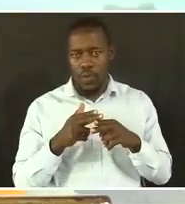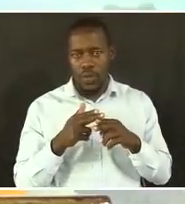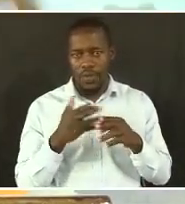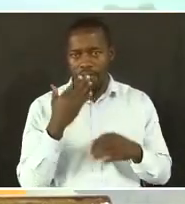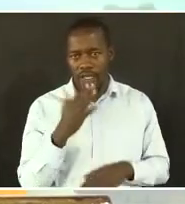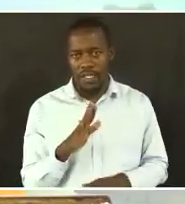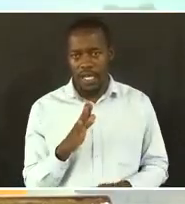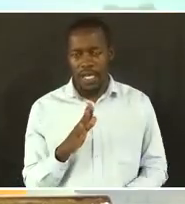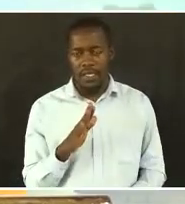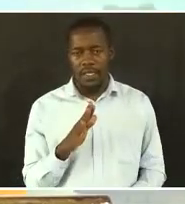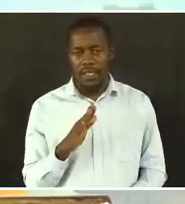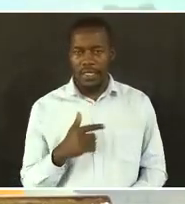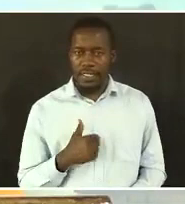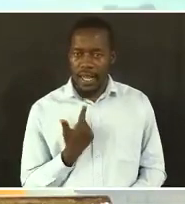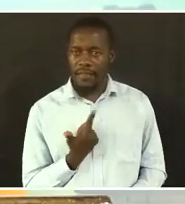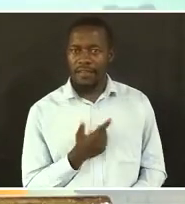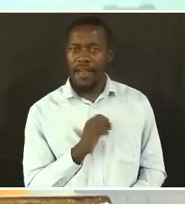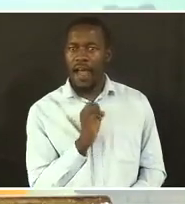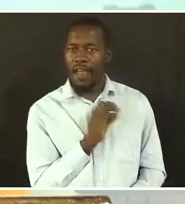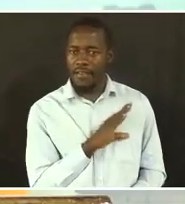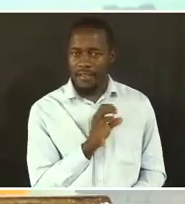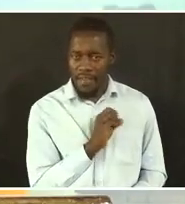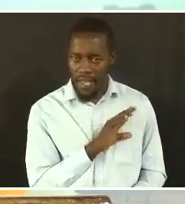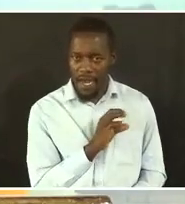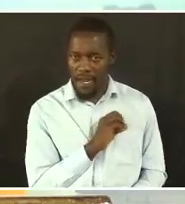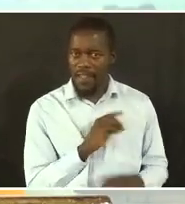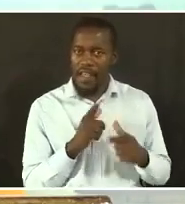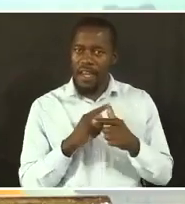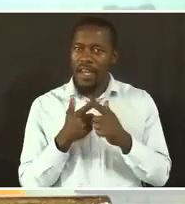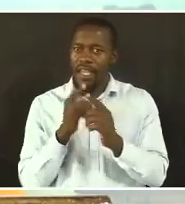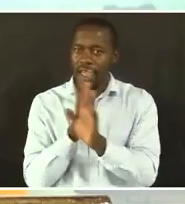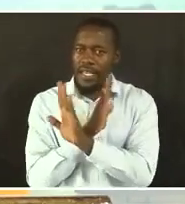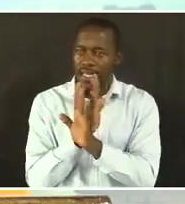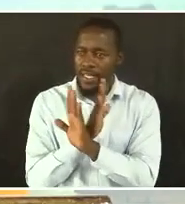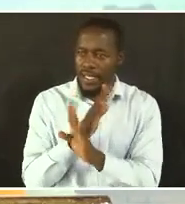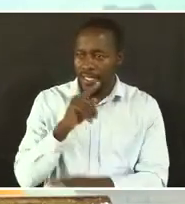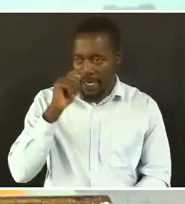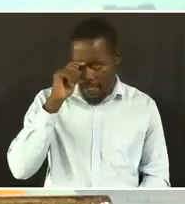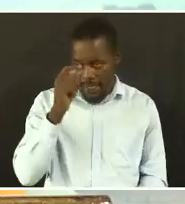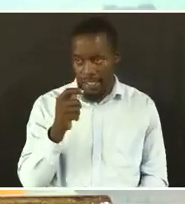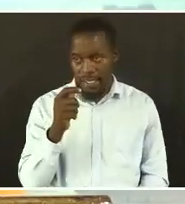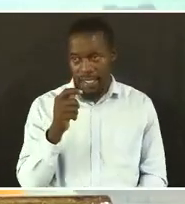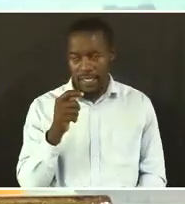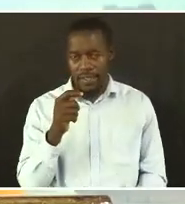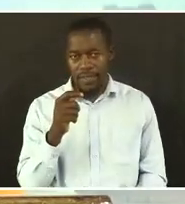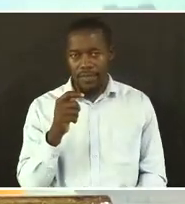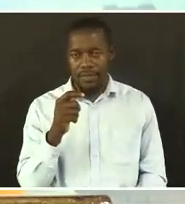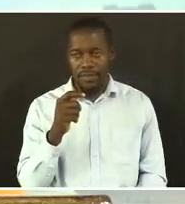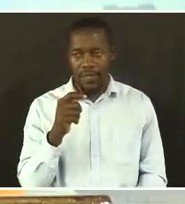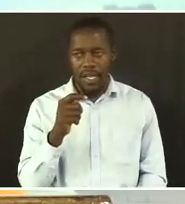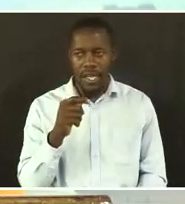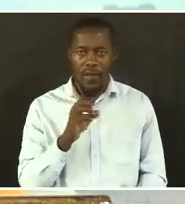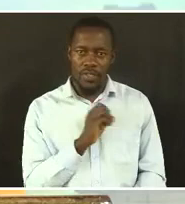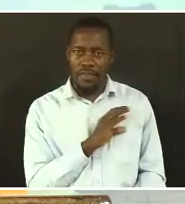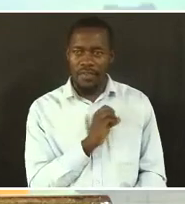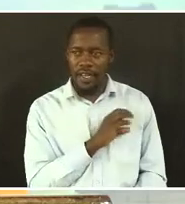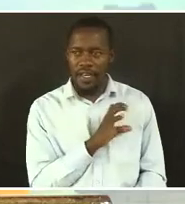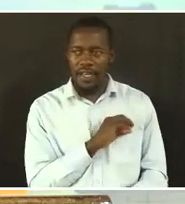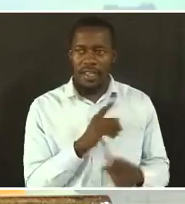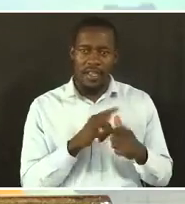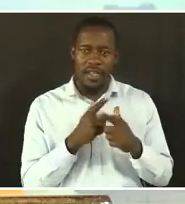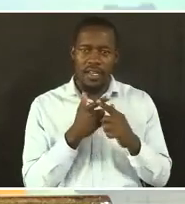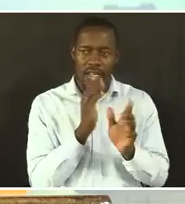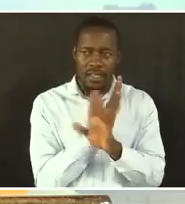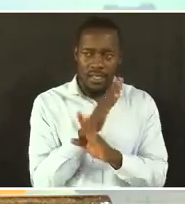I was afraid and went and hid the talent. Here is what is yours. The Lord said, thou wicked and